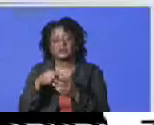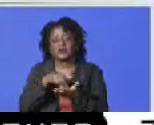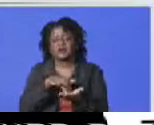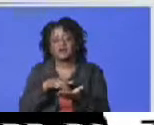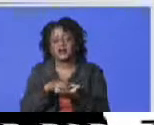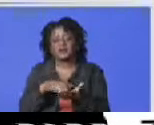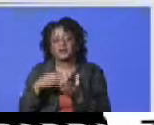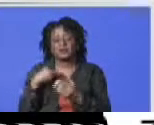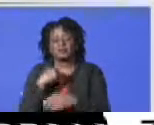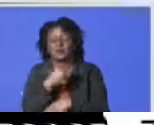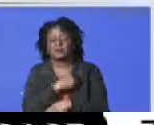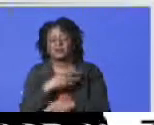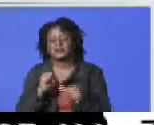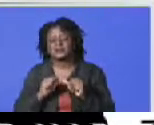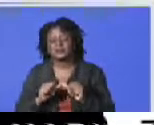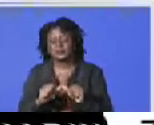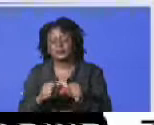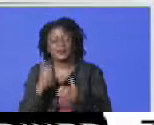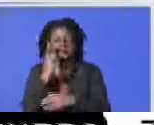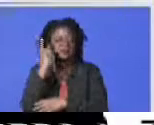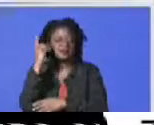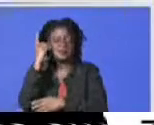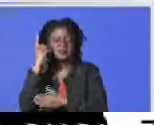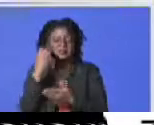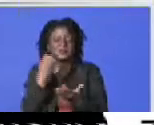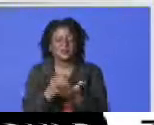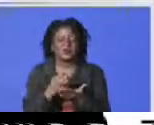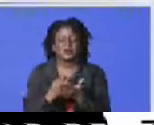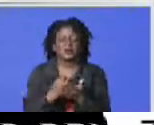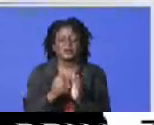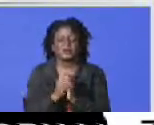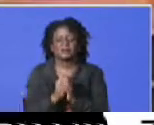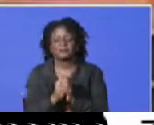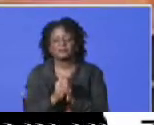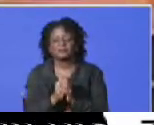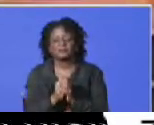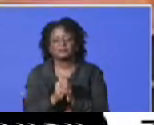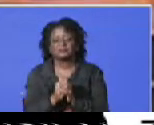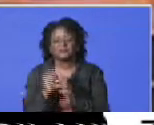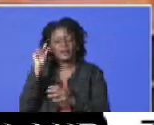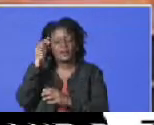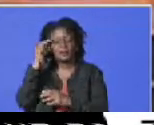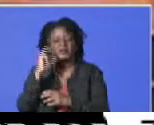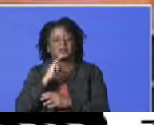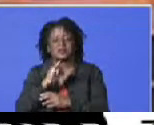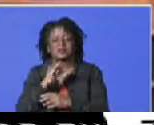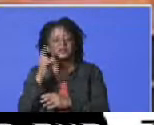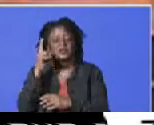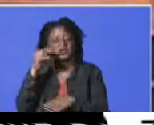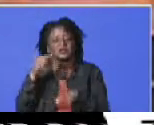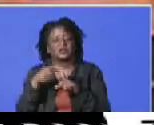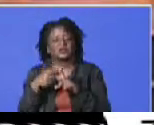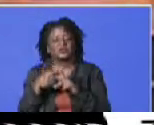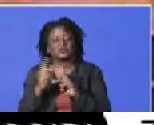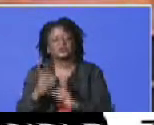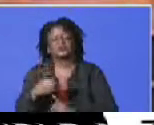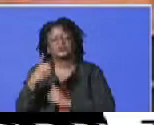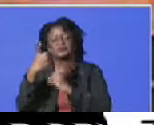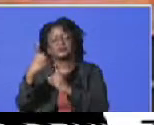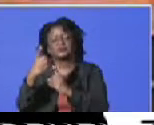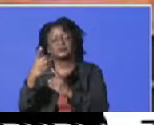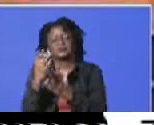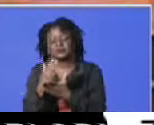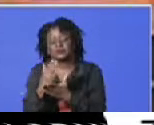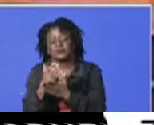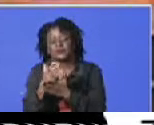and stabilizing the domestic economy. Here's Cleopatra Murphy. Government is looking to pause increments, salary increases,